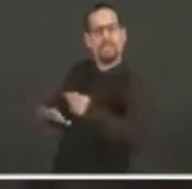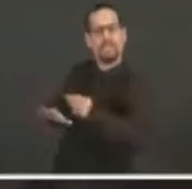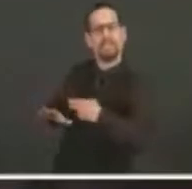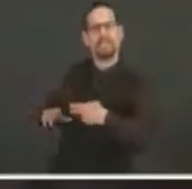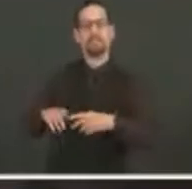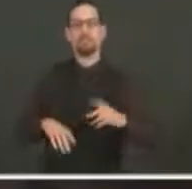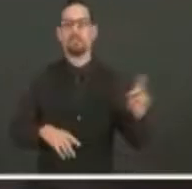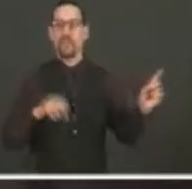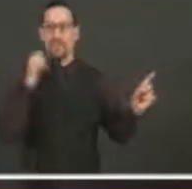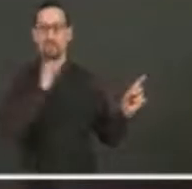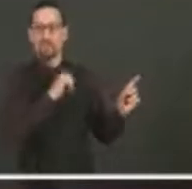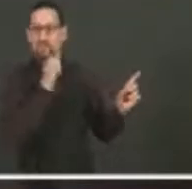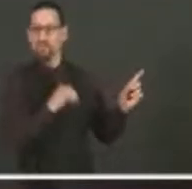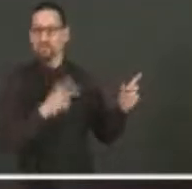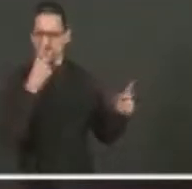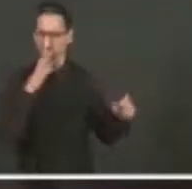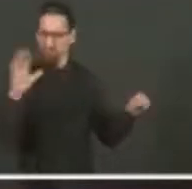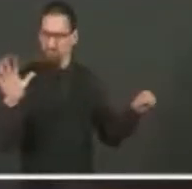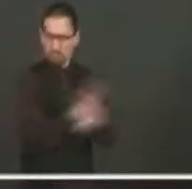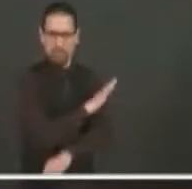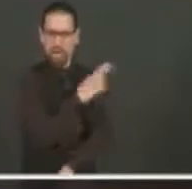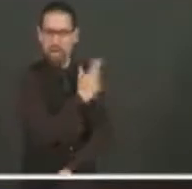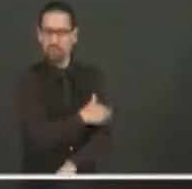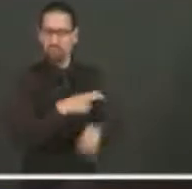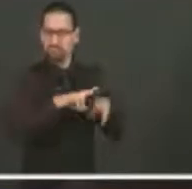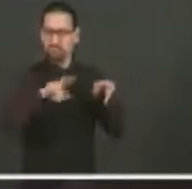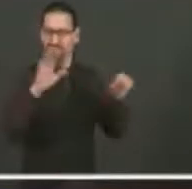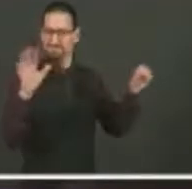full. So here's my